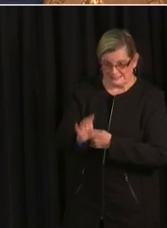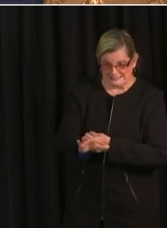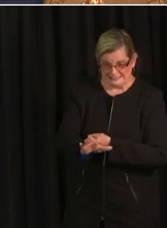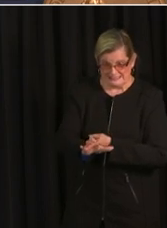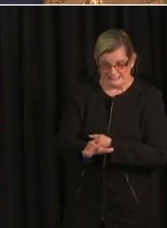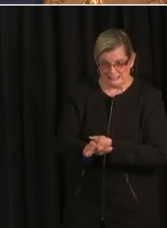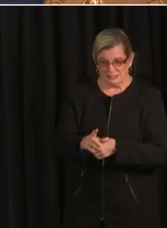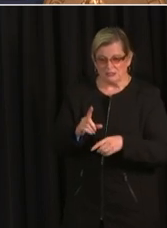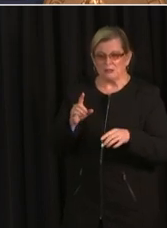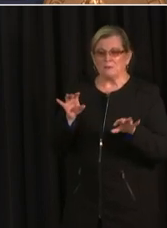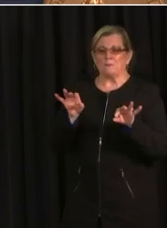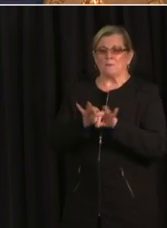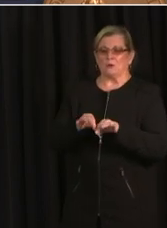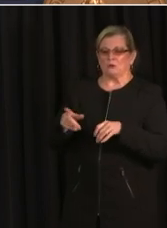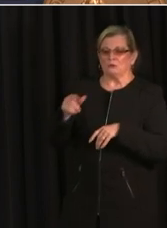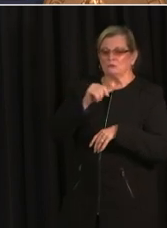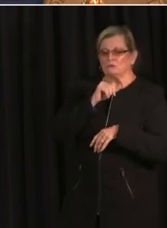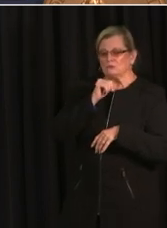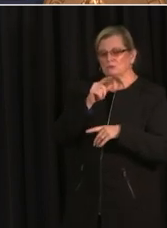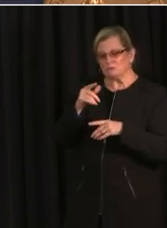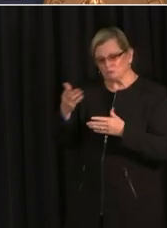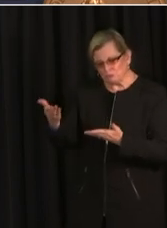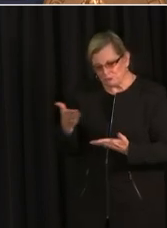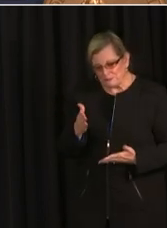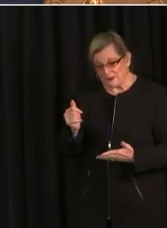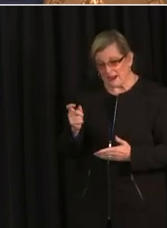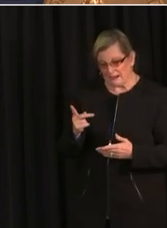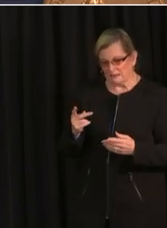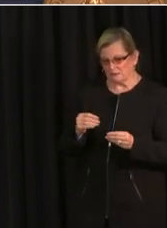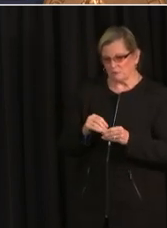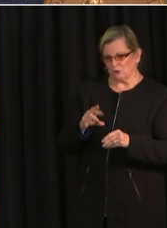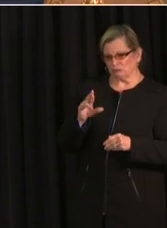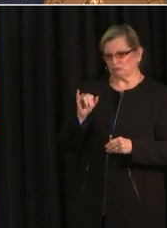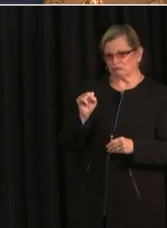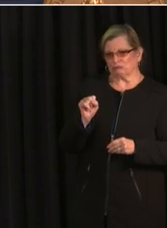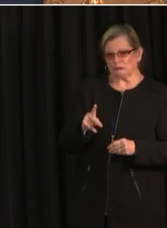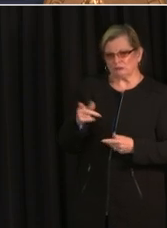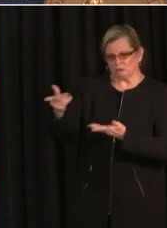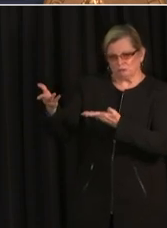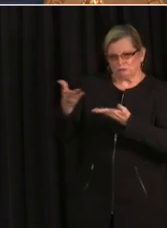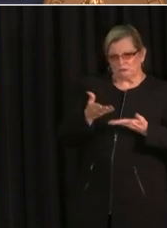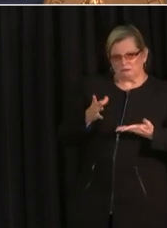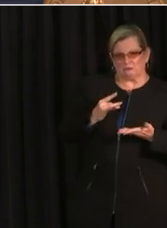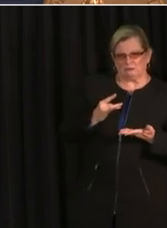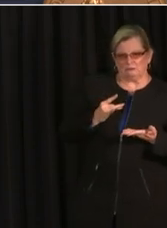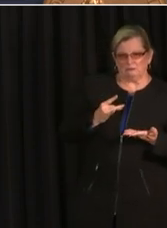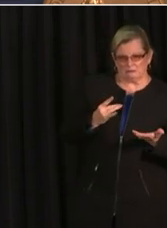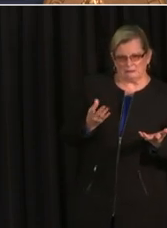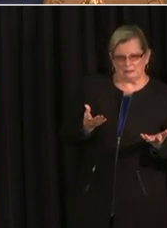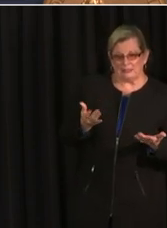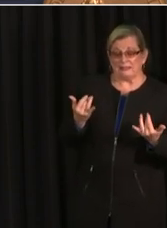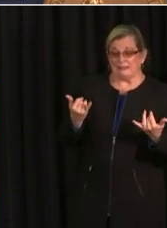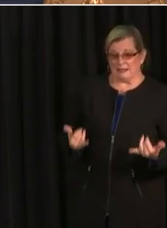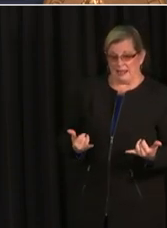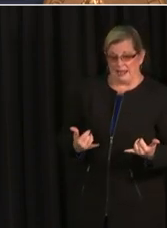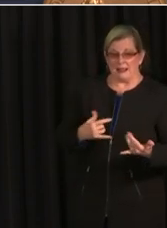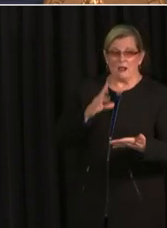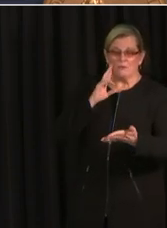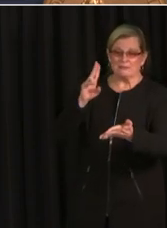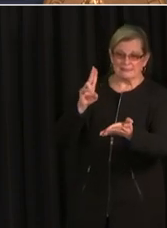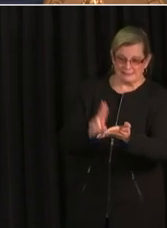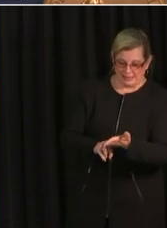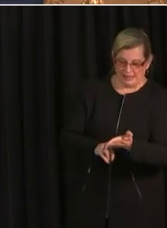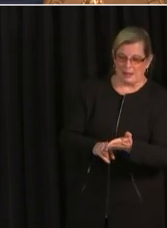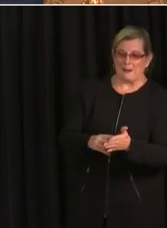put our community's health at risk. So today, I'll be signing a mayor's order that